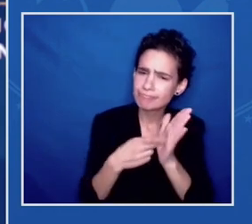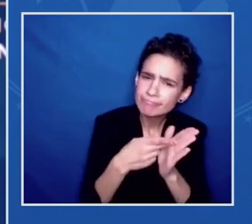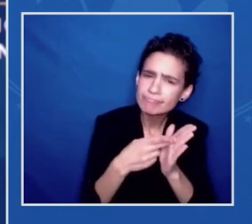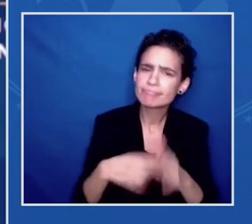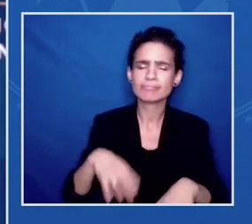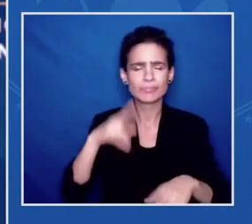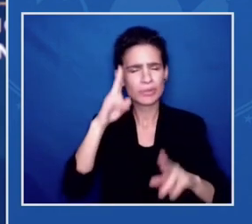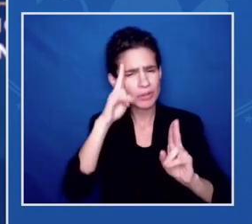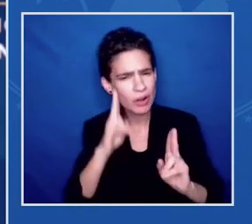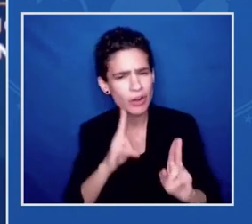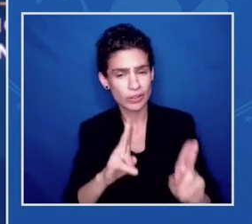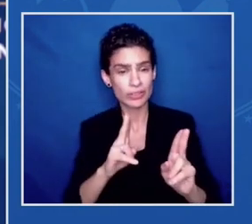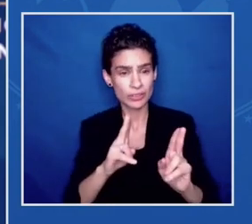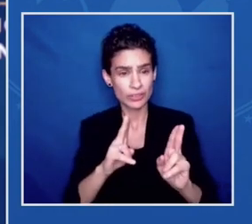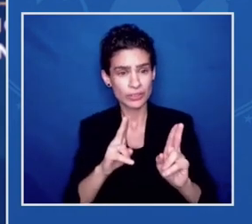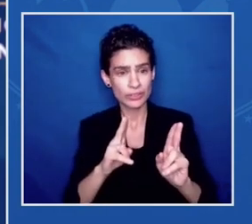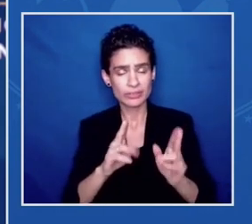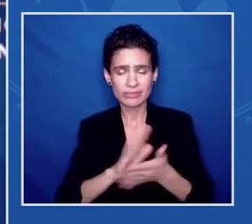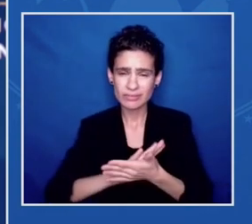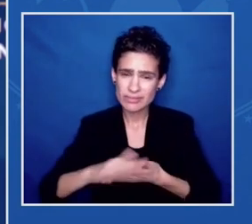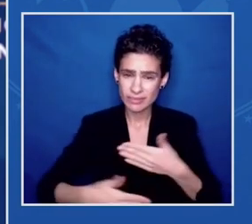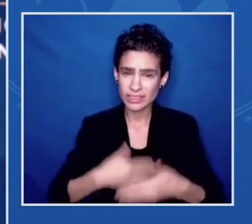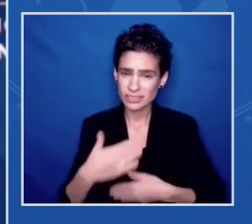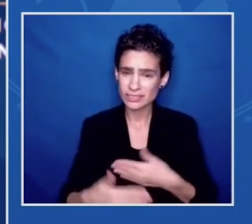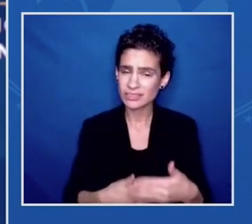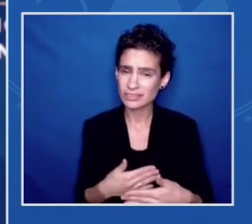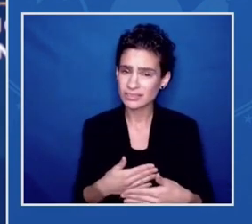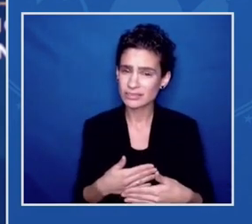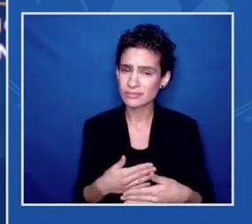respect, of decency, of honor,